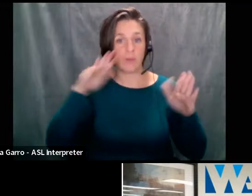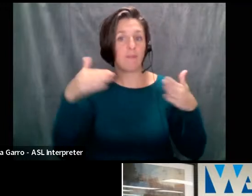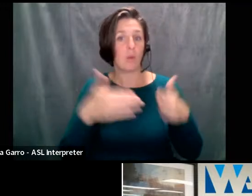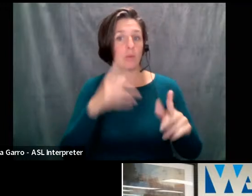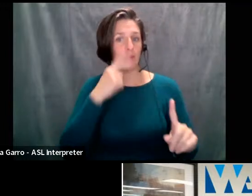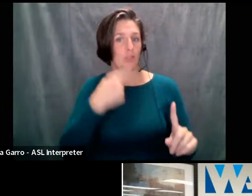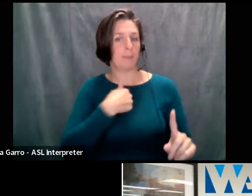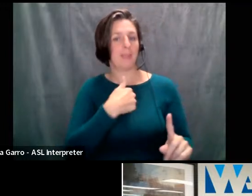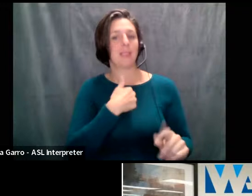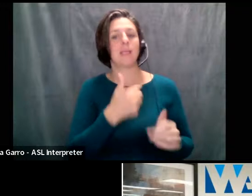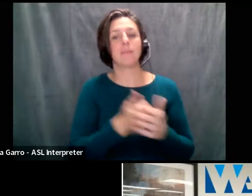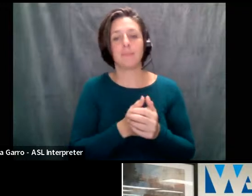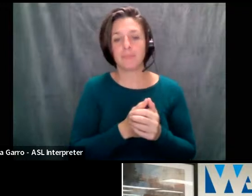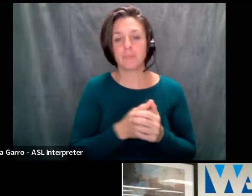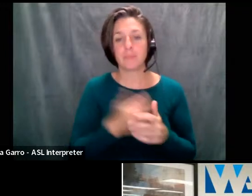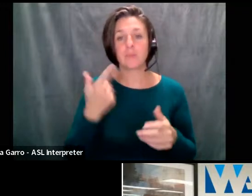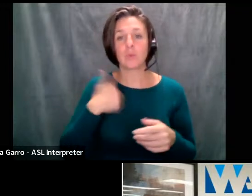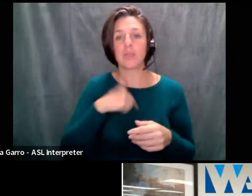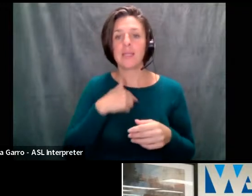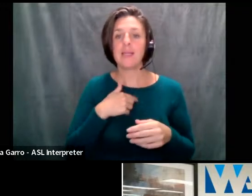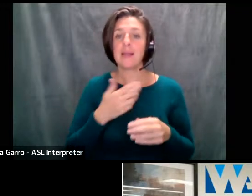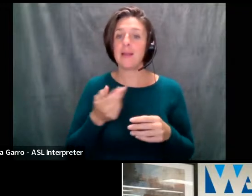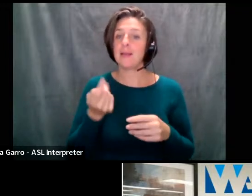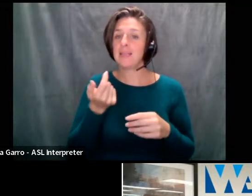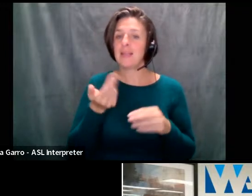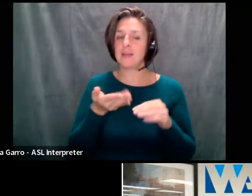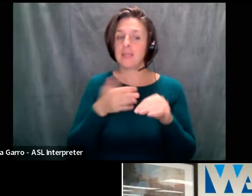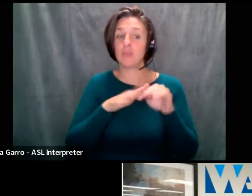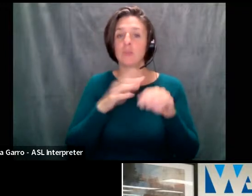me, we had a slight increase. We're at